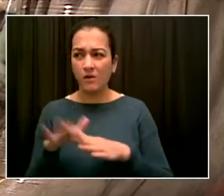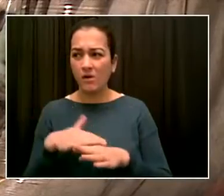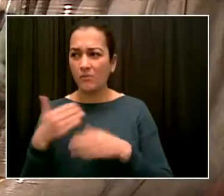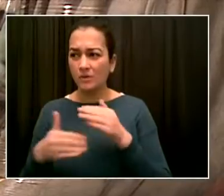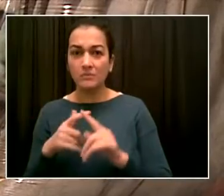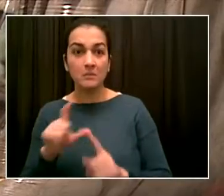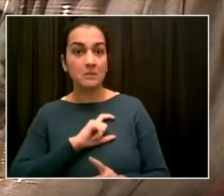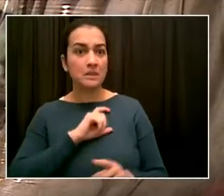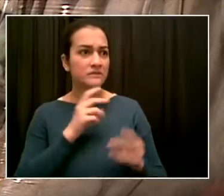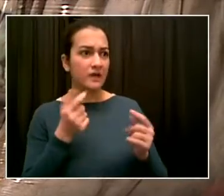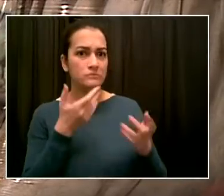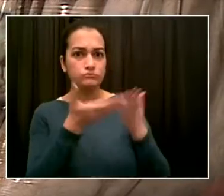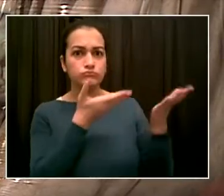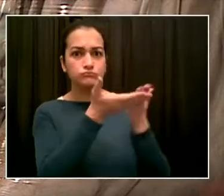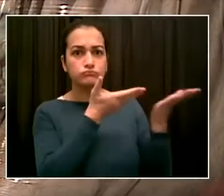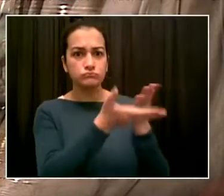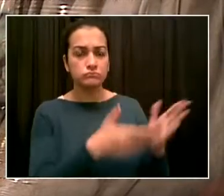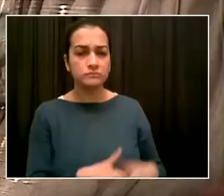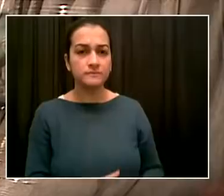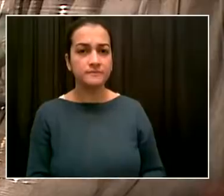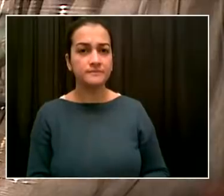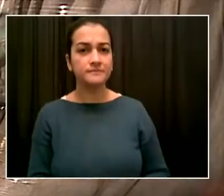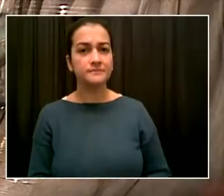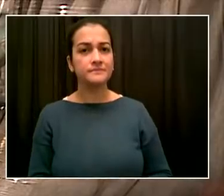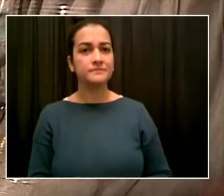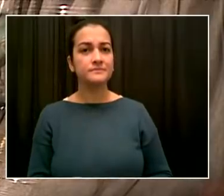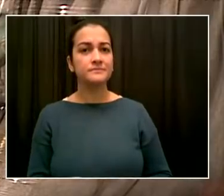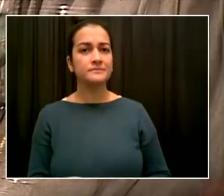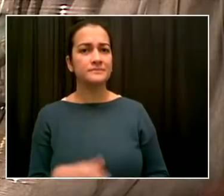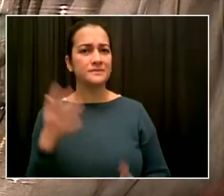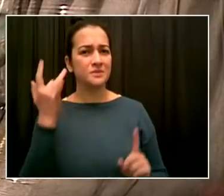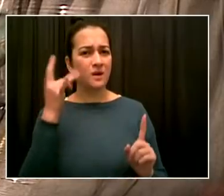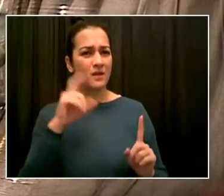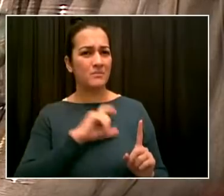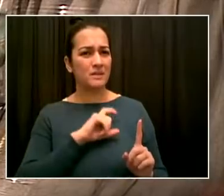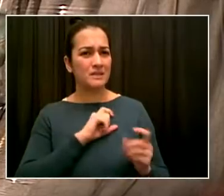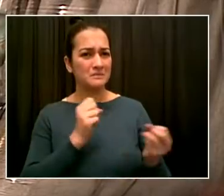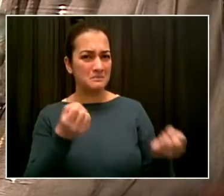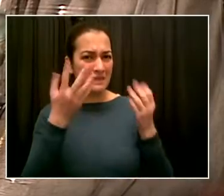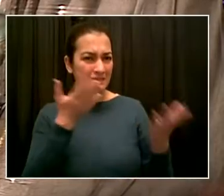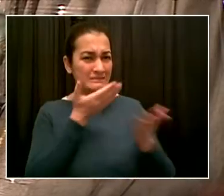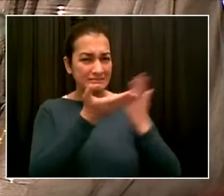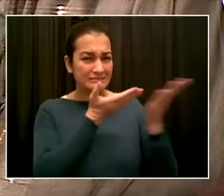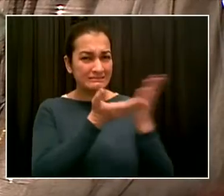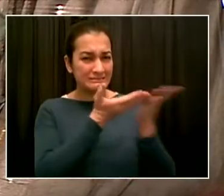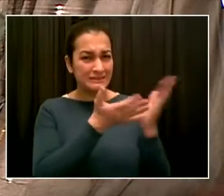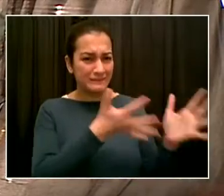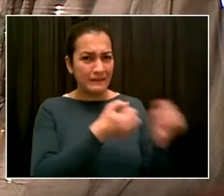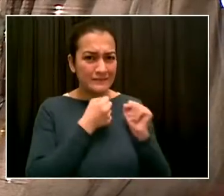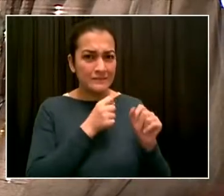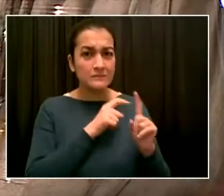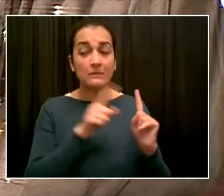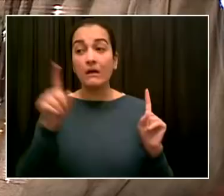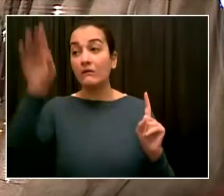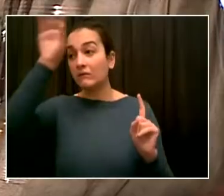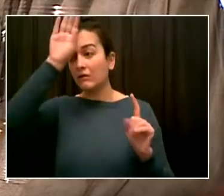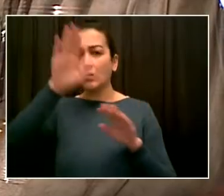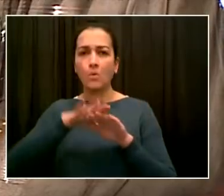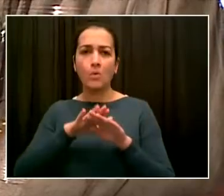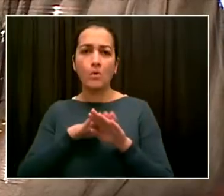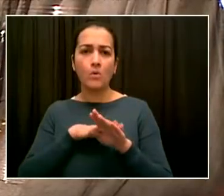being tested, which, by the way, is what the Biden administration has been working towards for an OSHA standard across the country for private